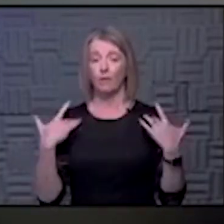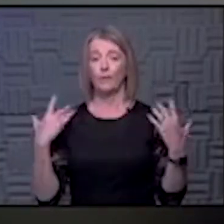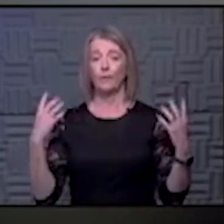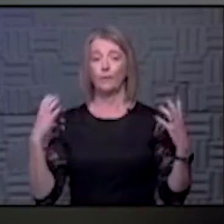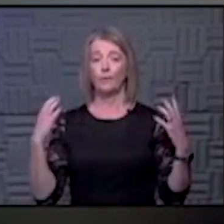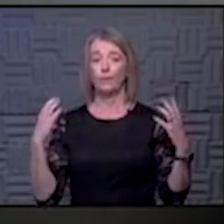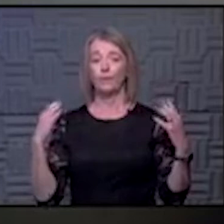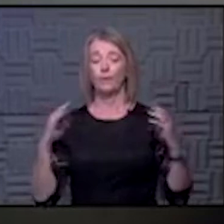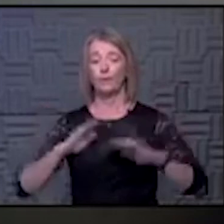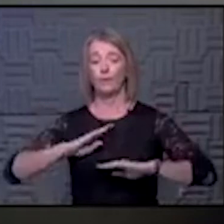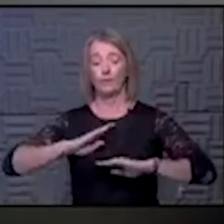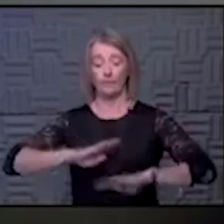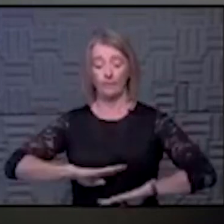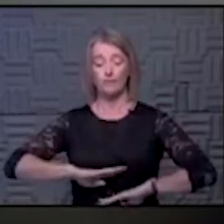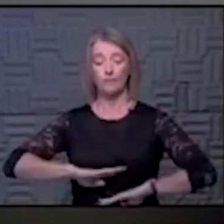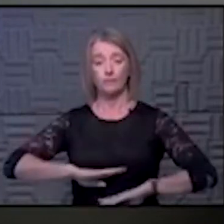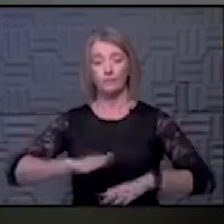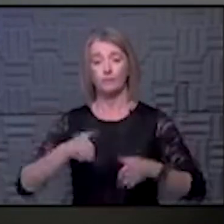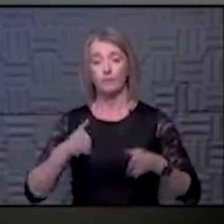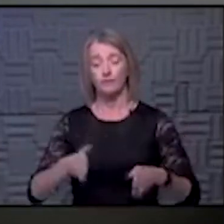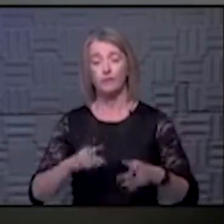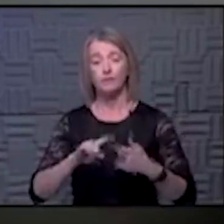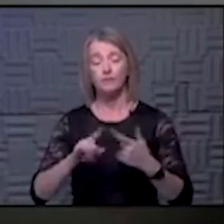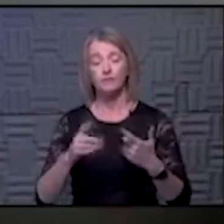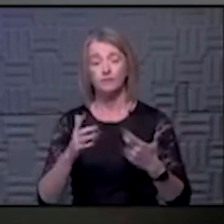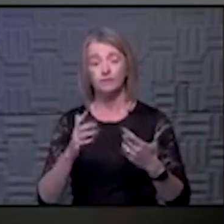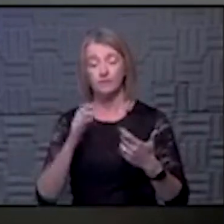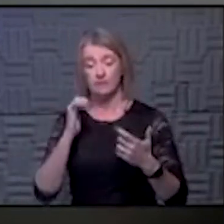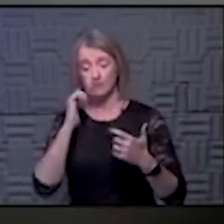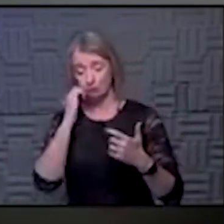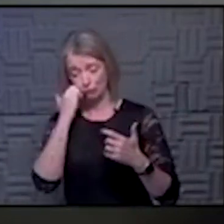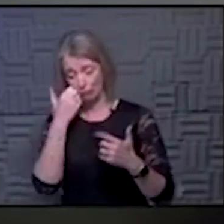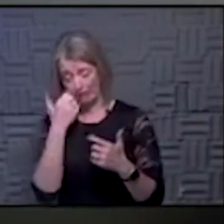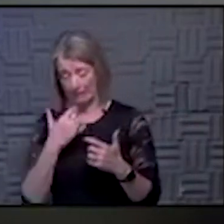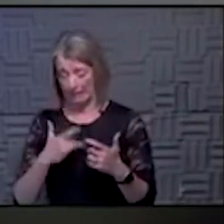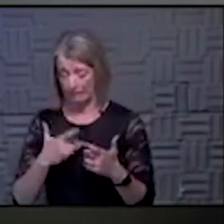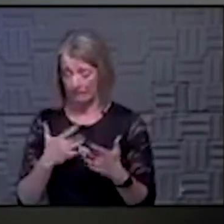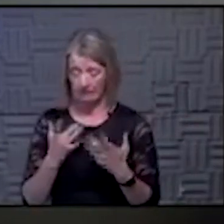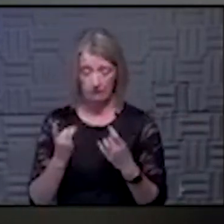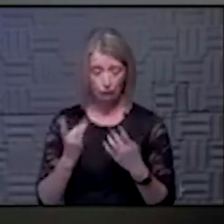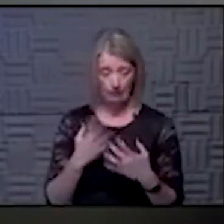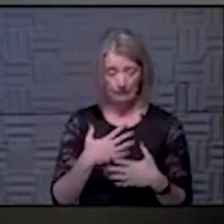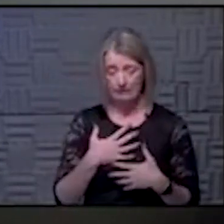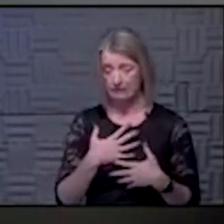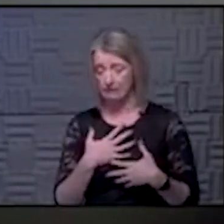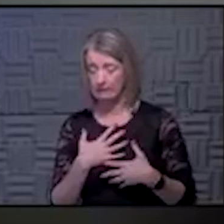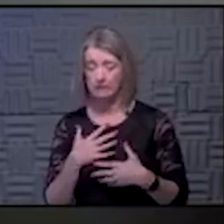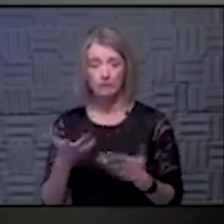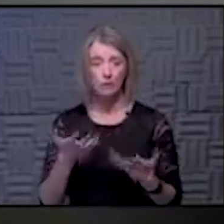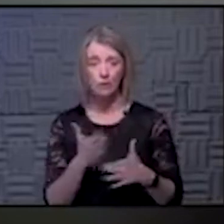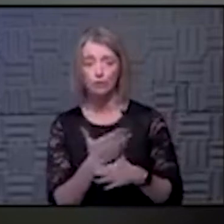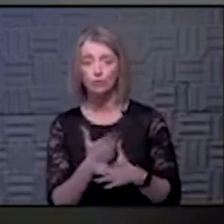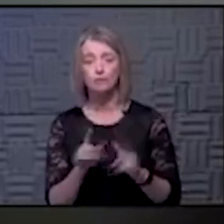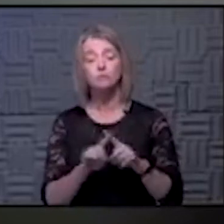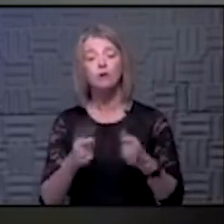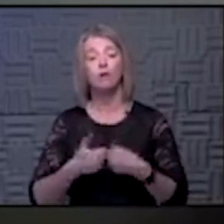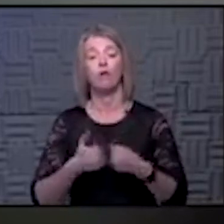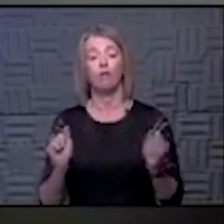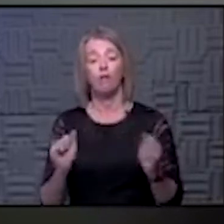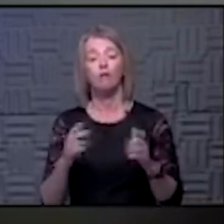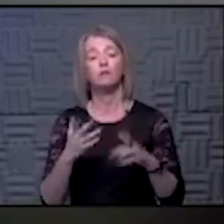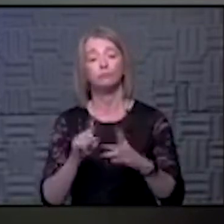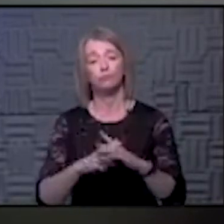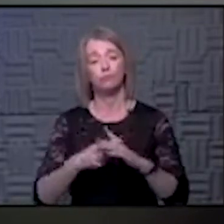shoulders, and that allows you to move past the shame that so many of us feel from our traumas and really begin to actually start the